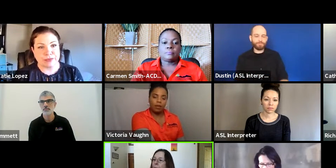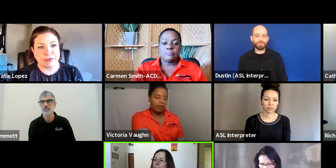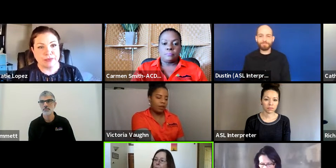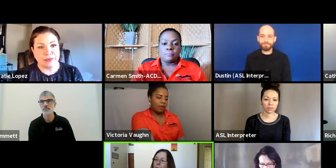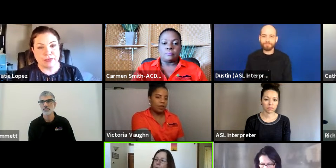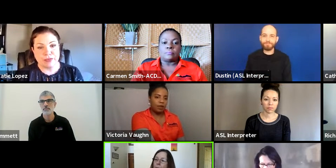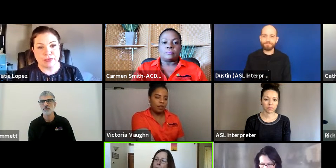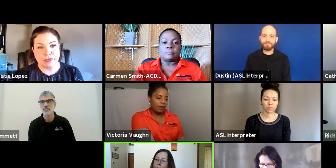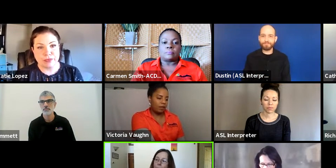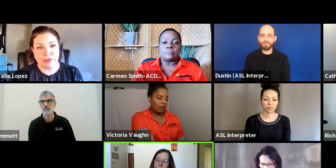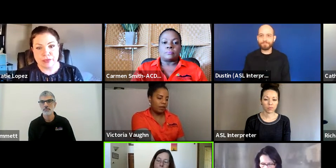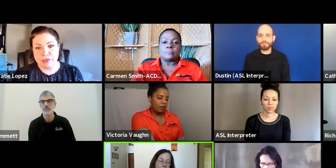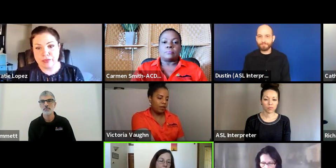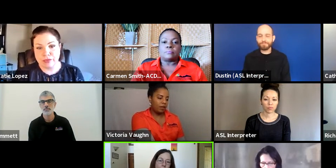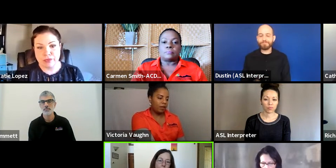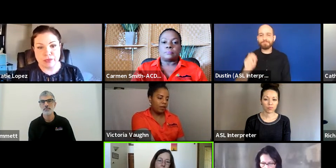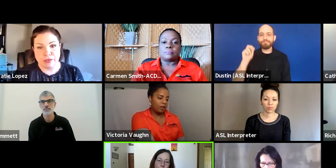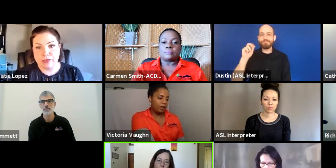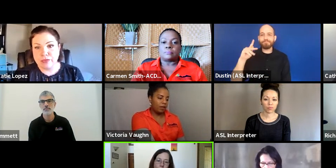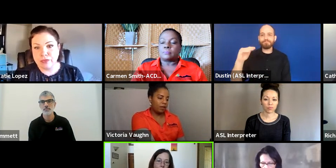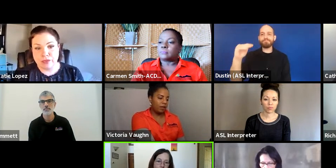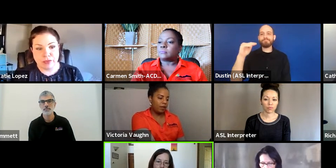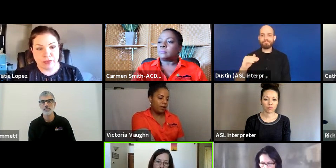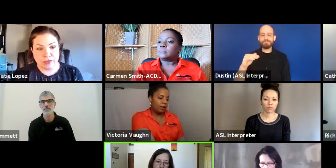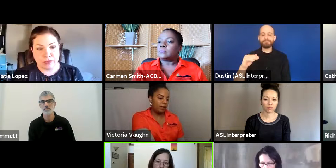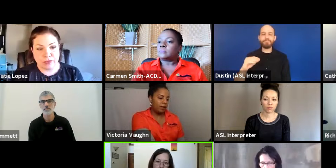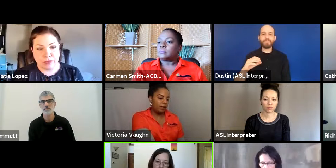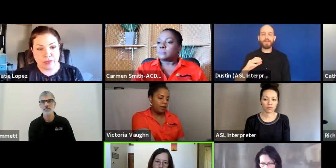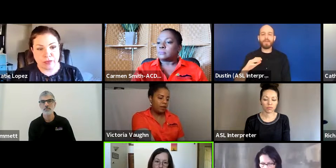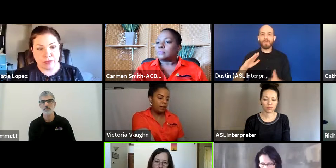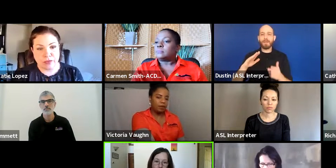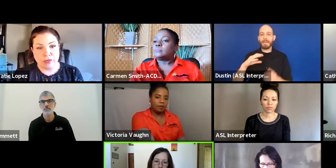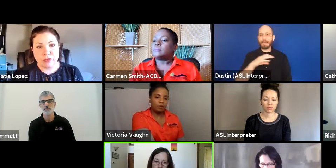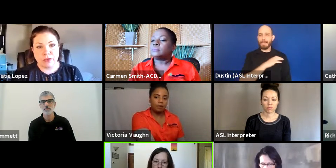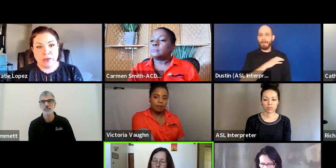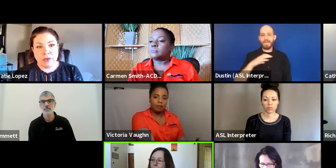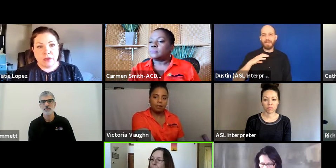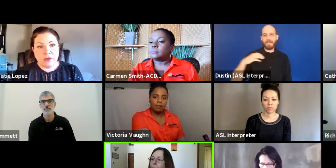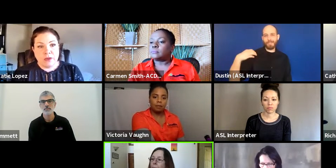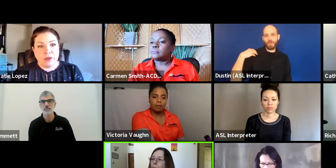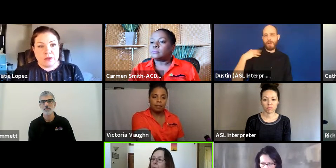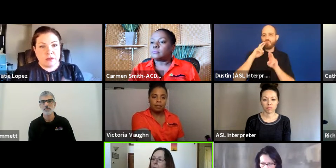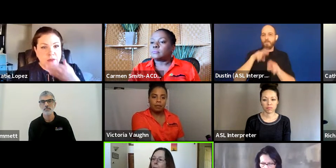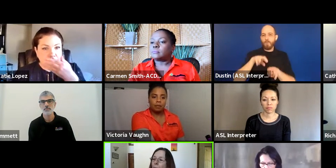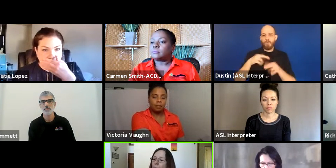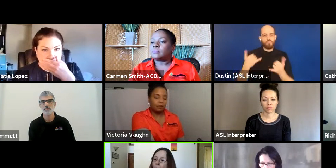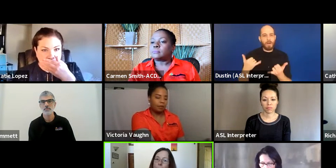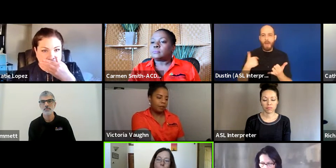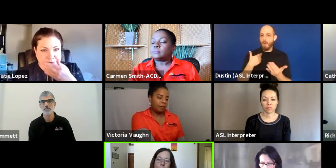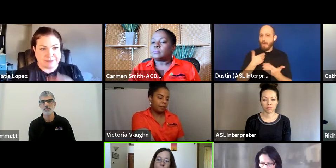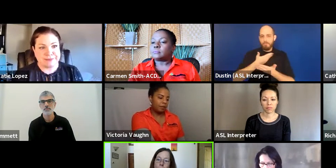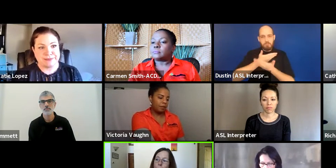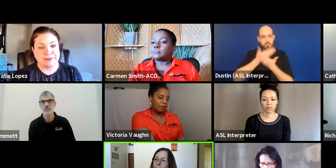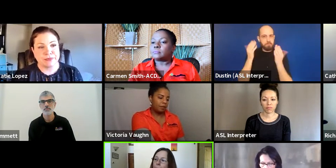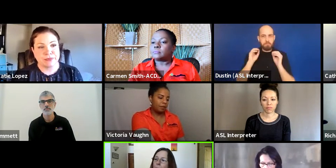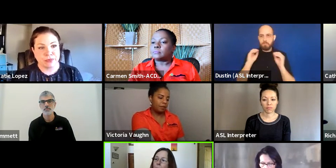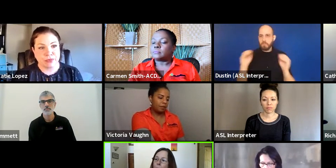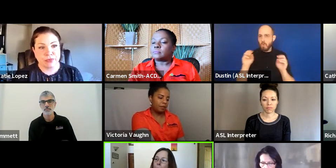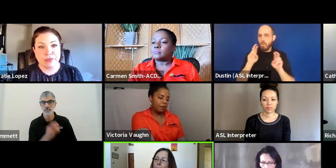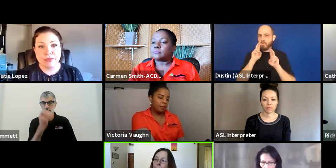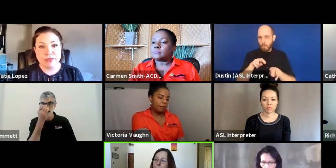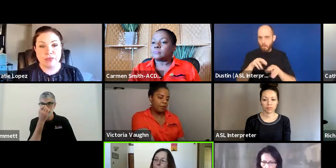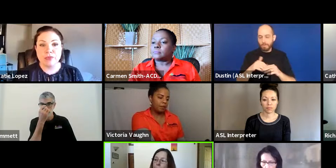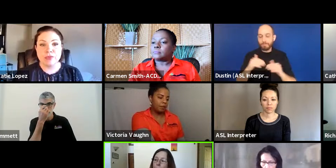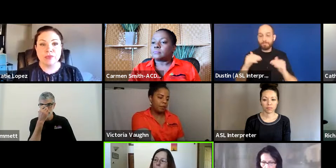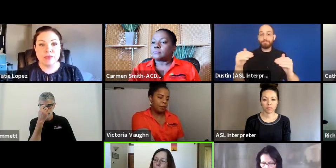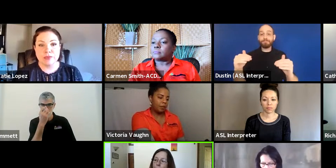Okay, moving down in the agenda, committee chair report. I do not have a report at this time. So I'd like to move down to